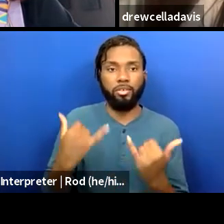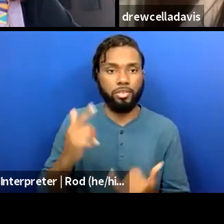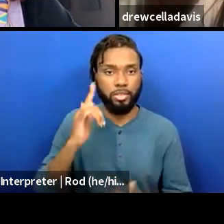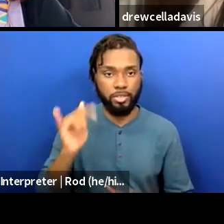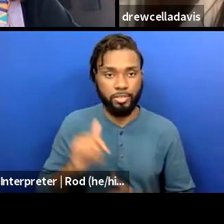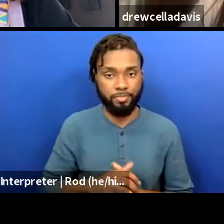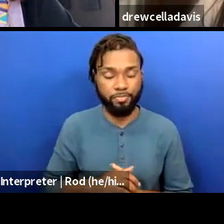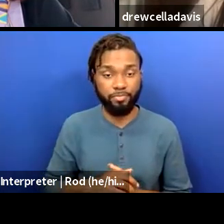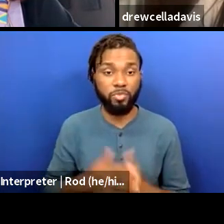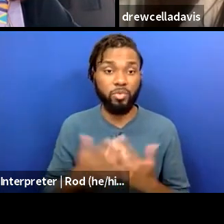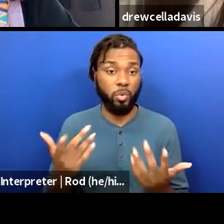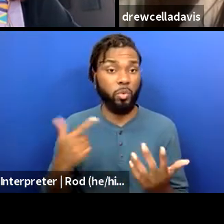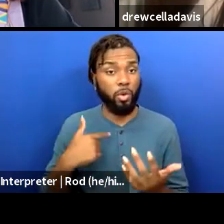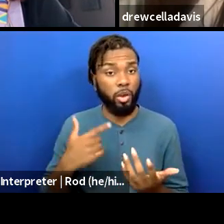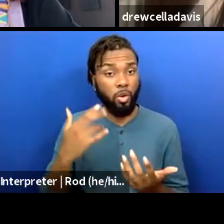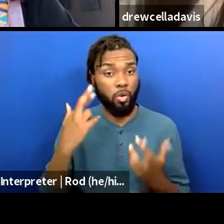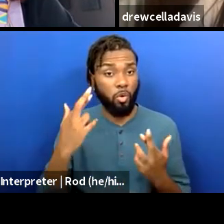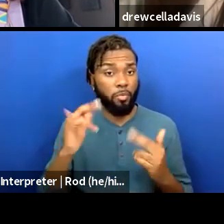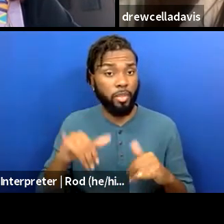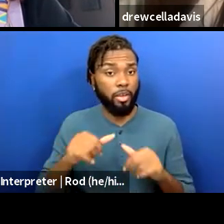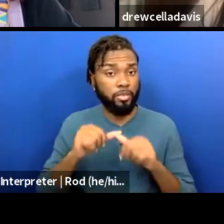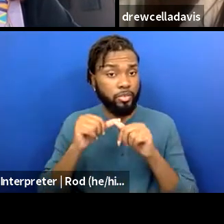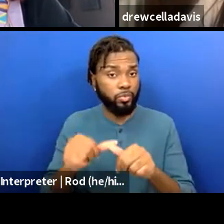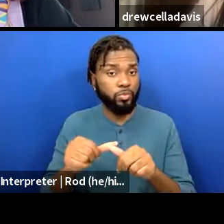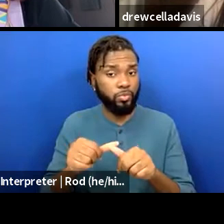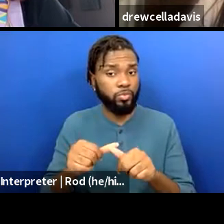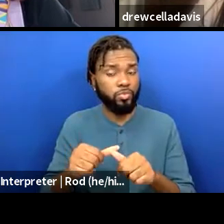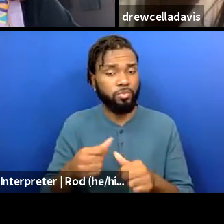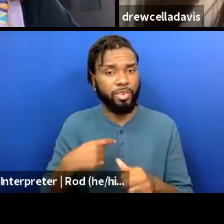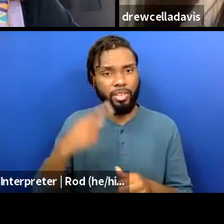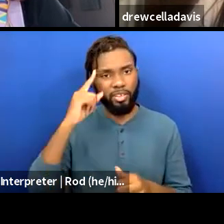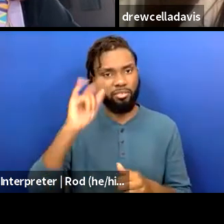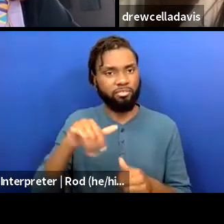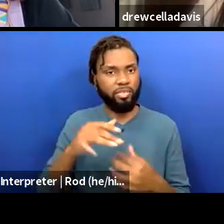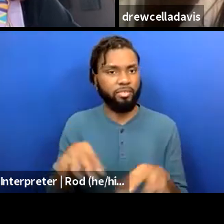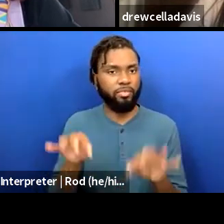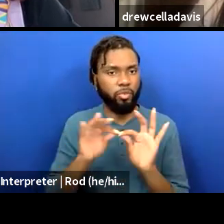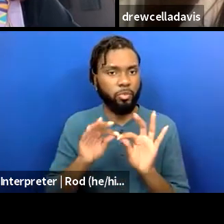And I hope that continues. I think that's something valuable.